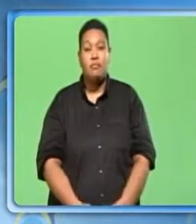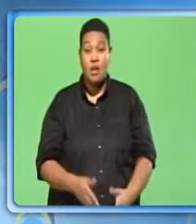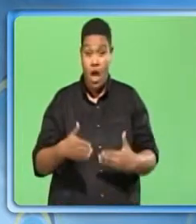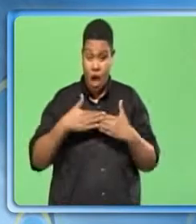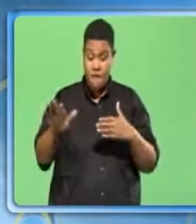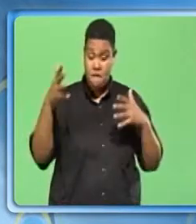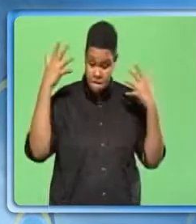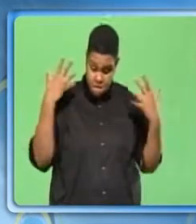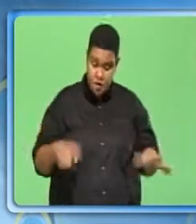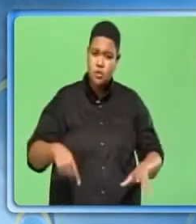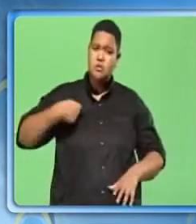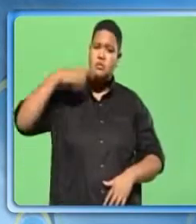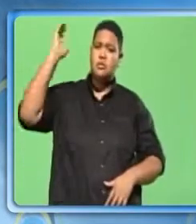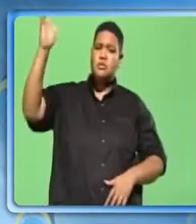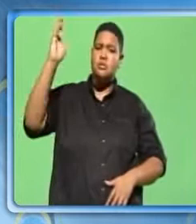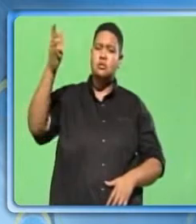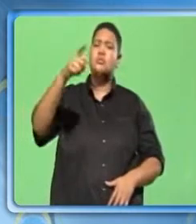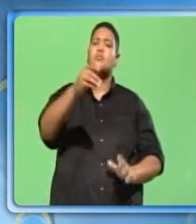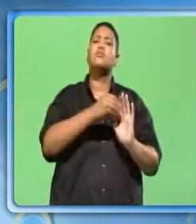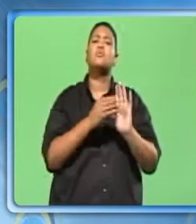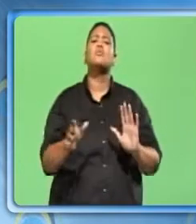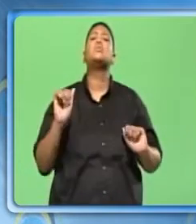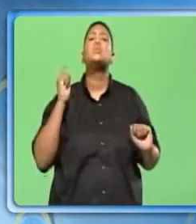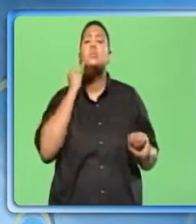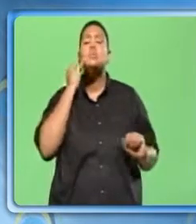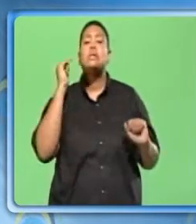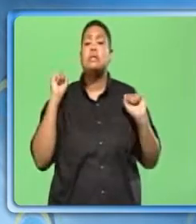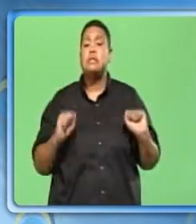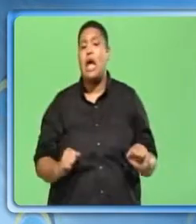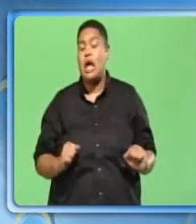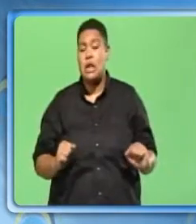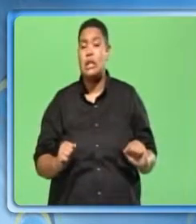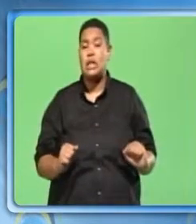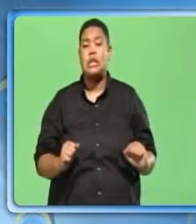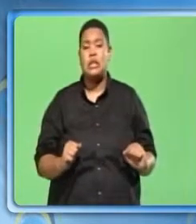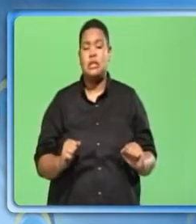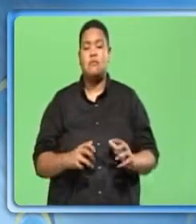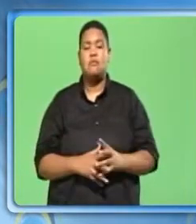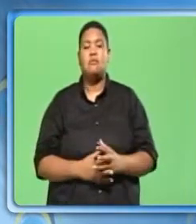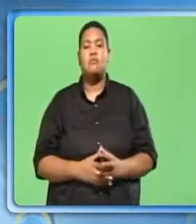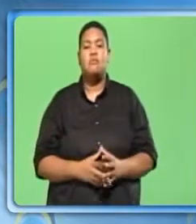After completing this lesson, student will be able to